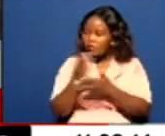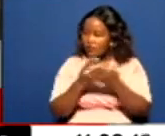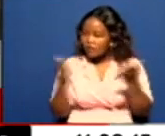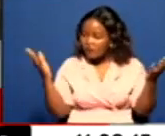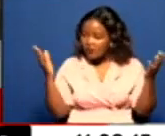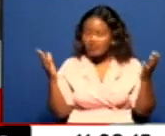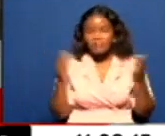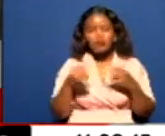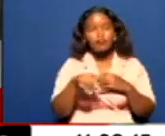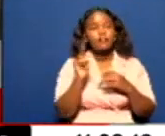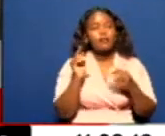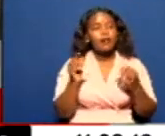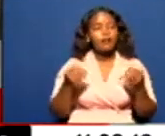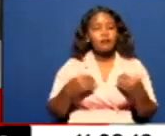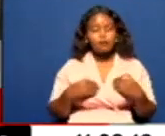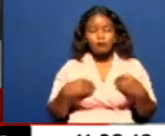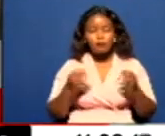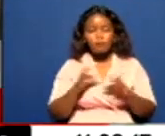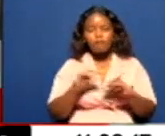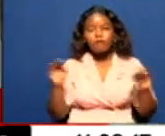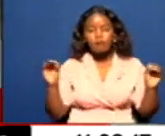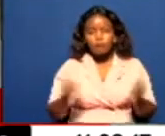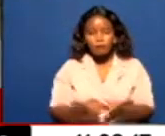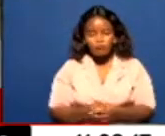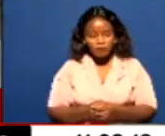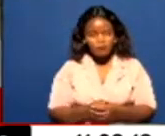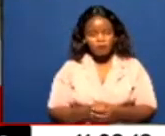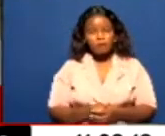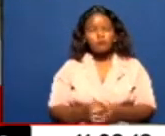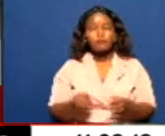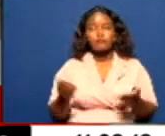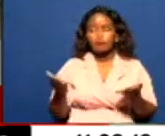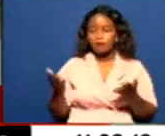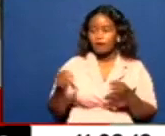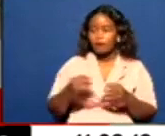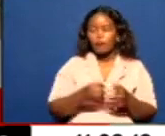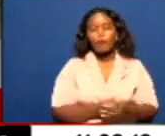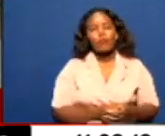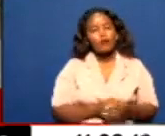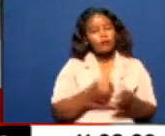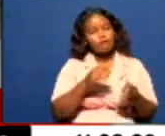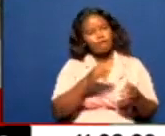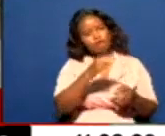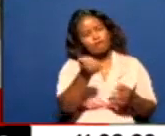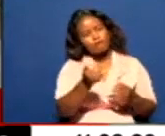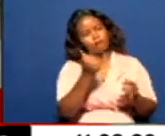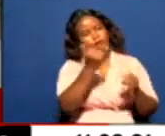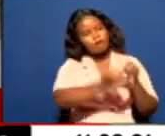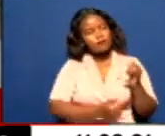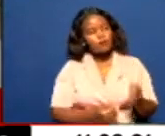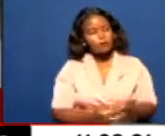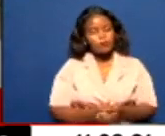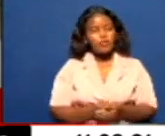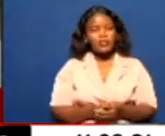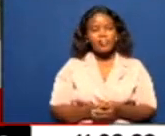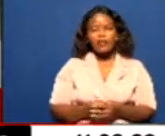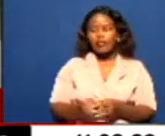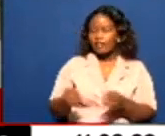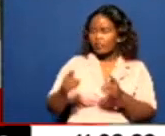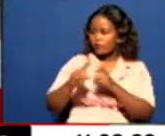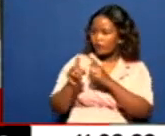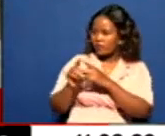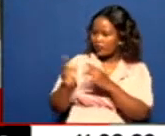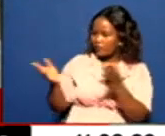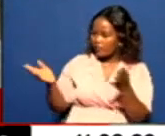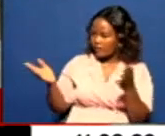any position, are you? No, I'm not. Not at the moment. No, I'm not. Okay. Wrap it up, Kevin. Mine is basically what I normally